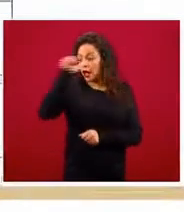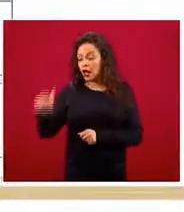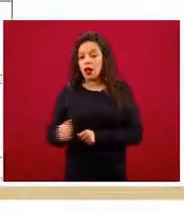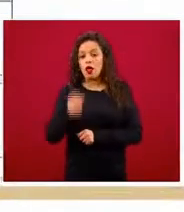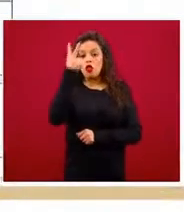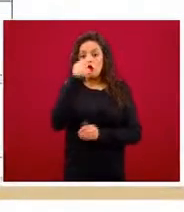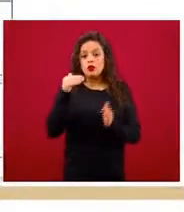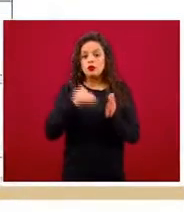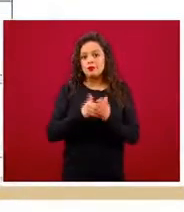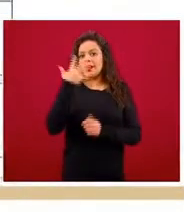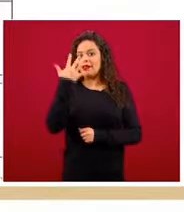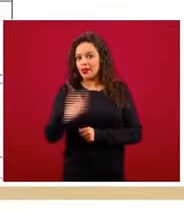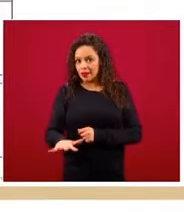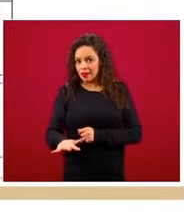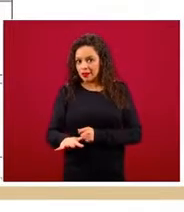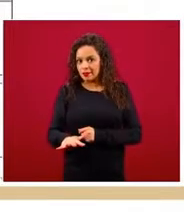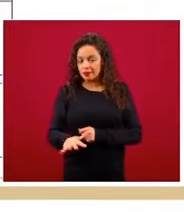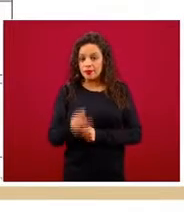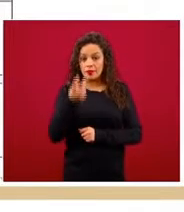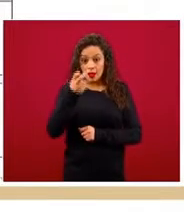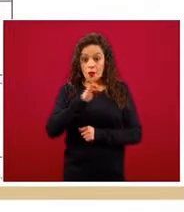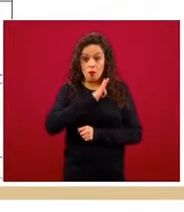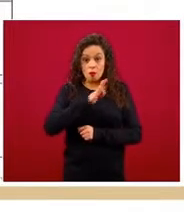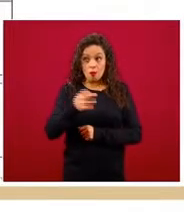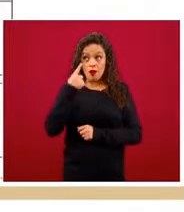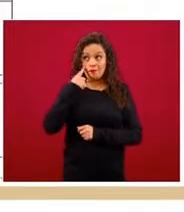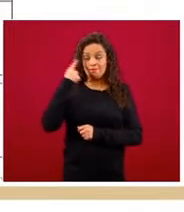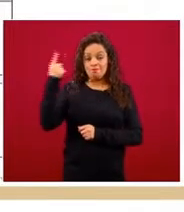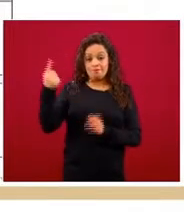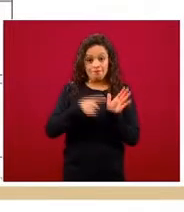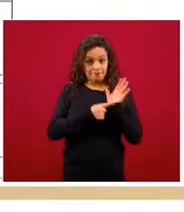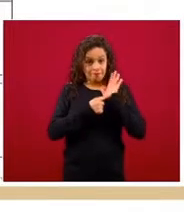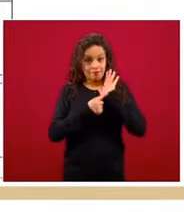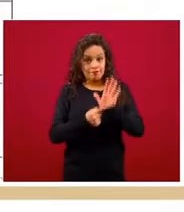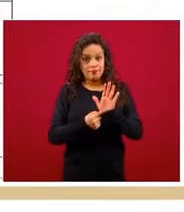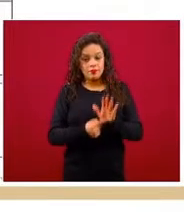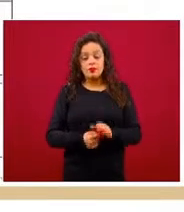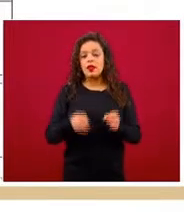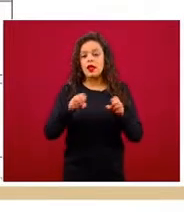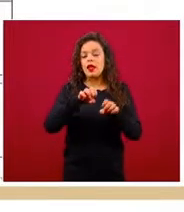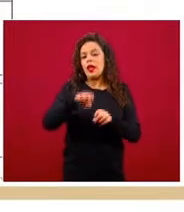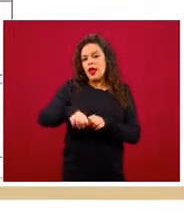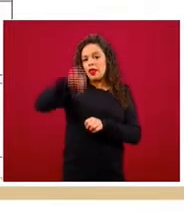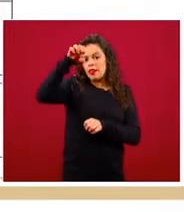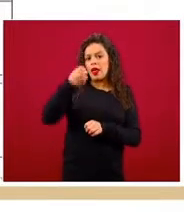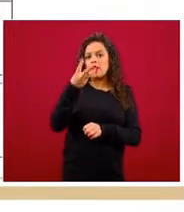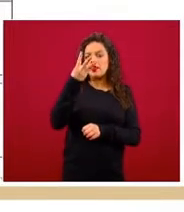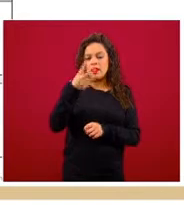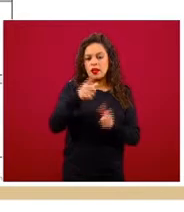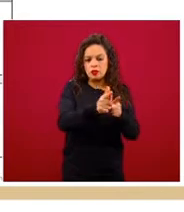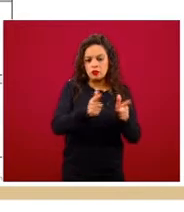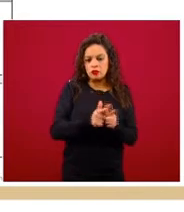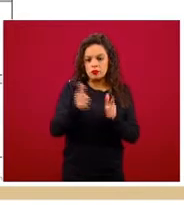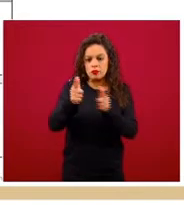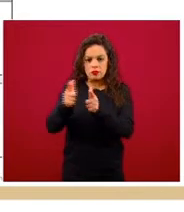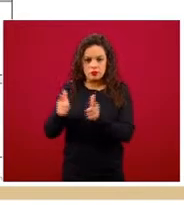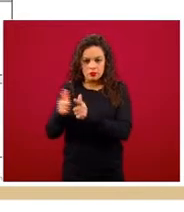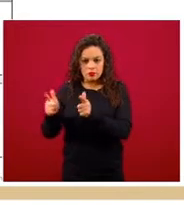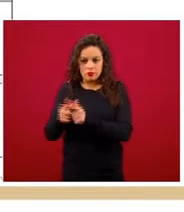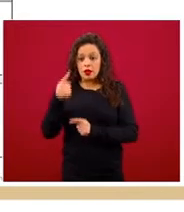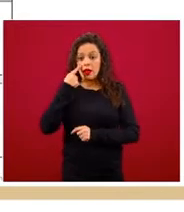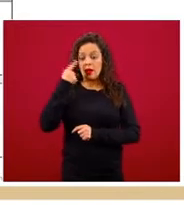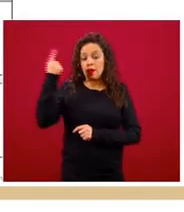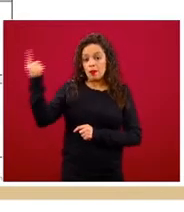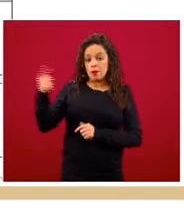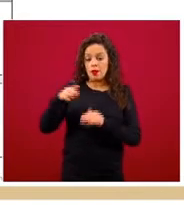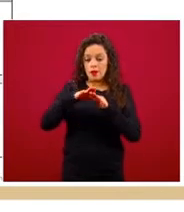over 3 age categories, we have under 5 years old, people from 5 to 59 years old, and people who are